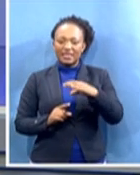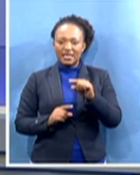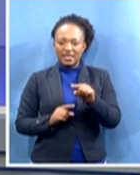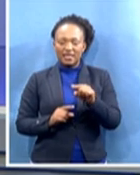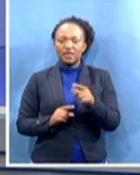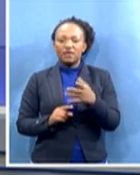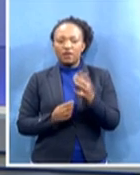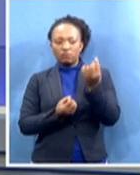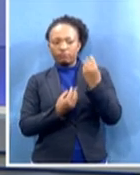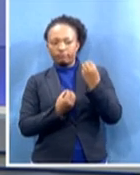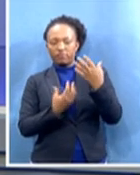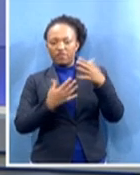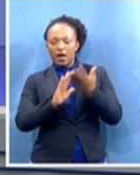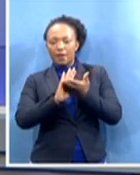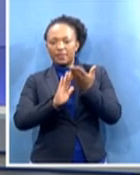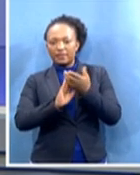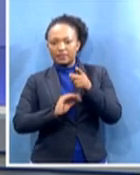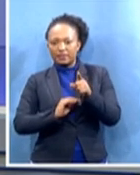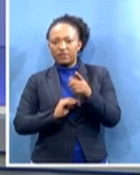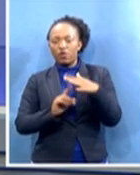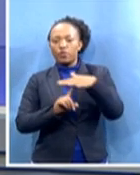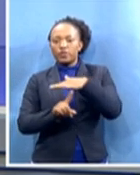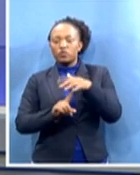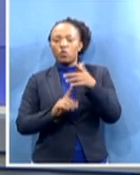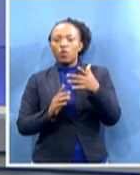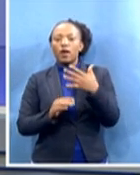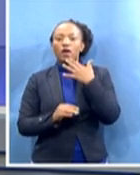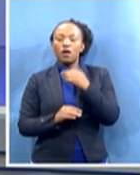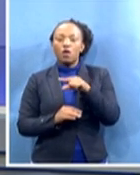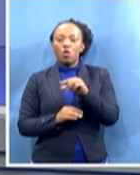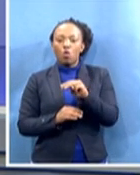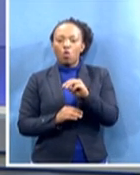on the situation in Goma following that volcanic eruption over the weekend. Let's